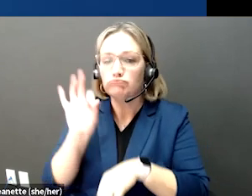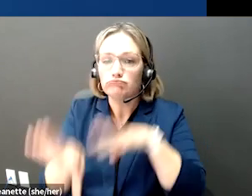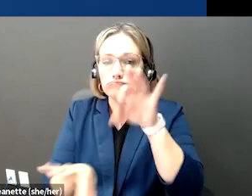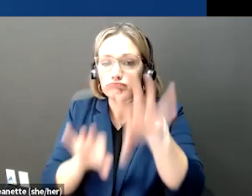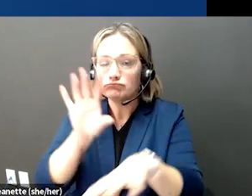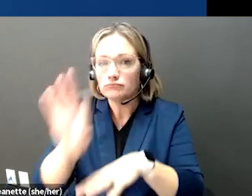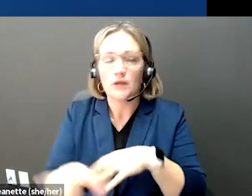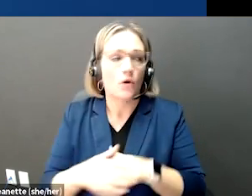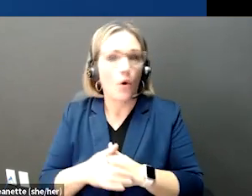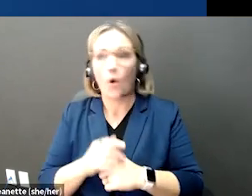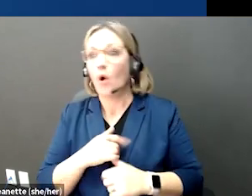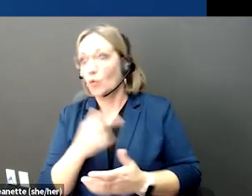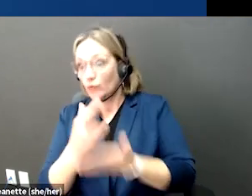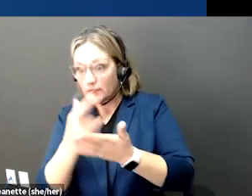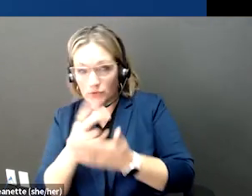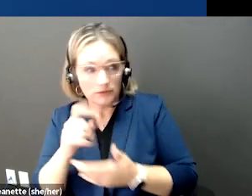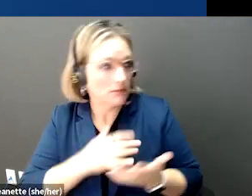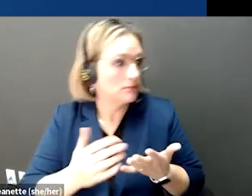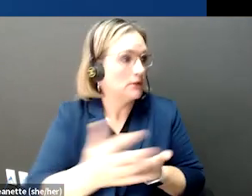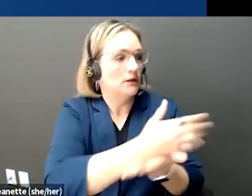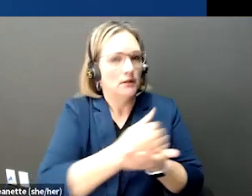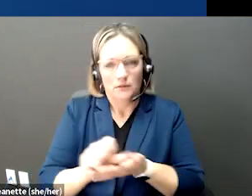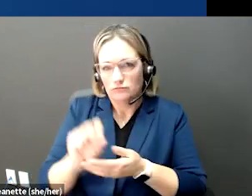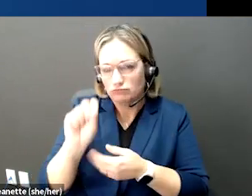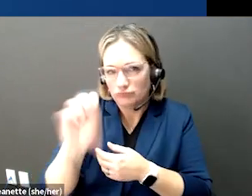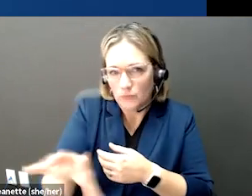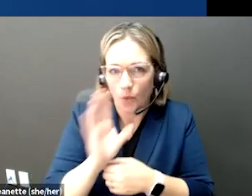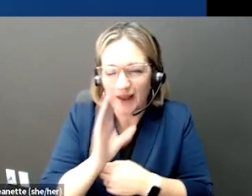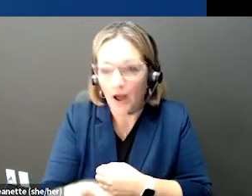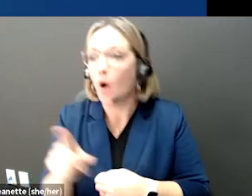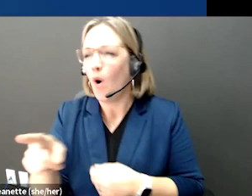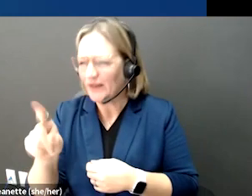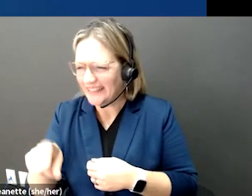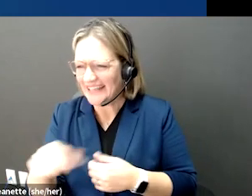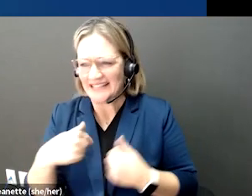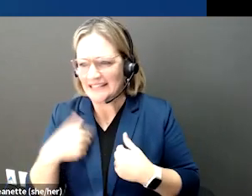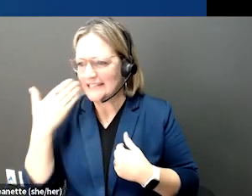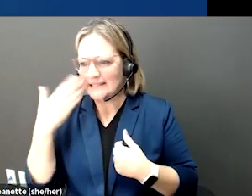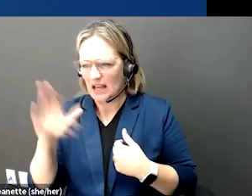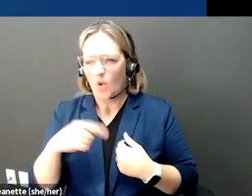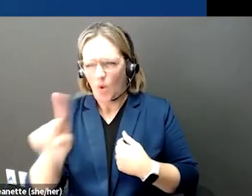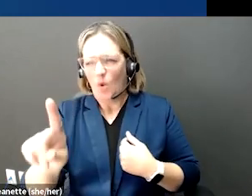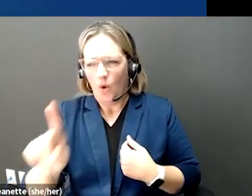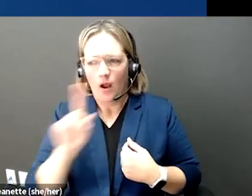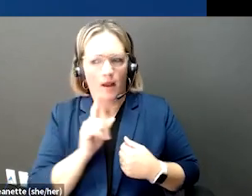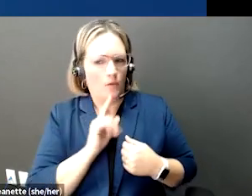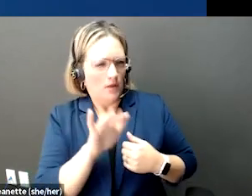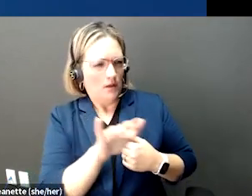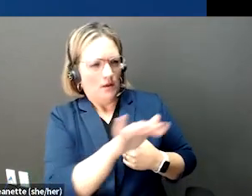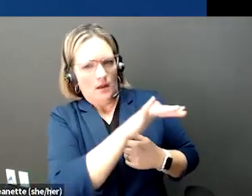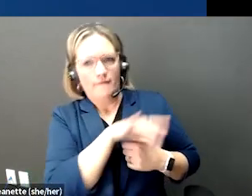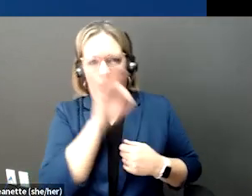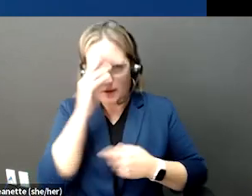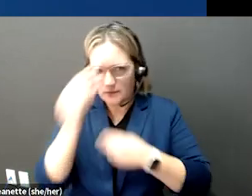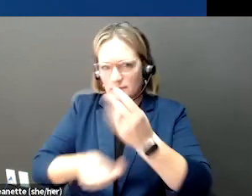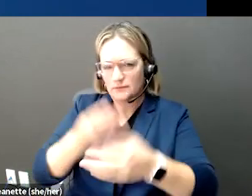I tell members that I'll do a little research and get back to them about additional supports and services they might consider. Then